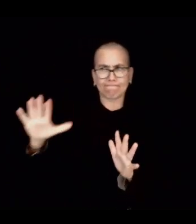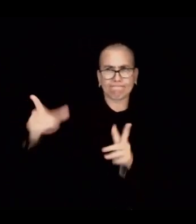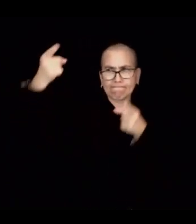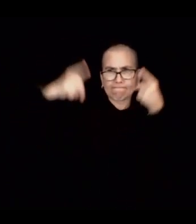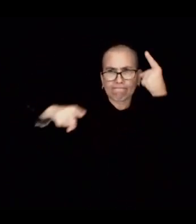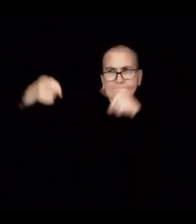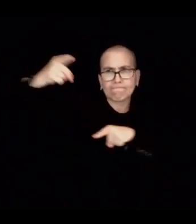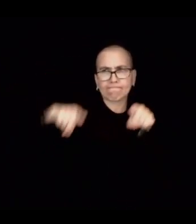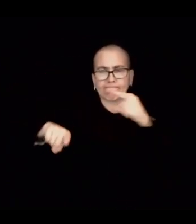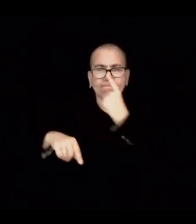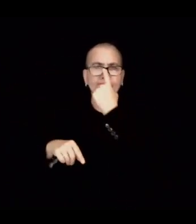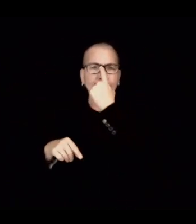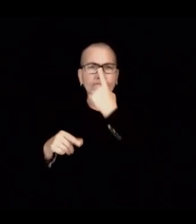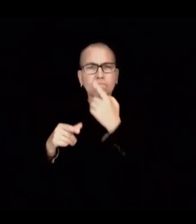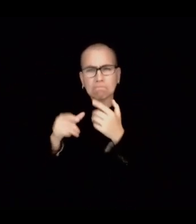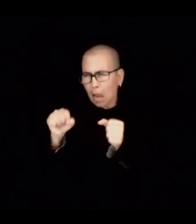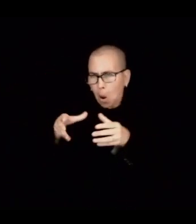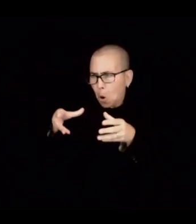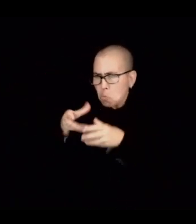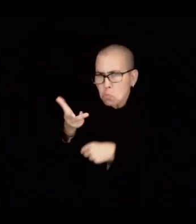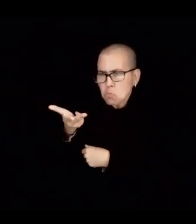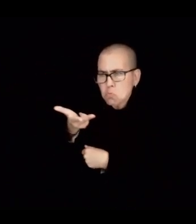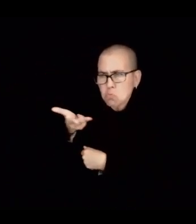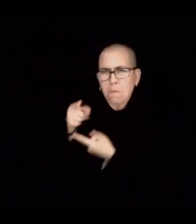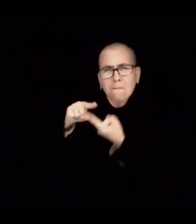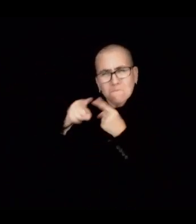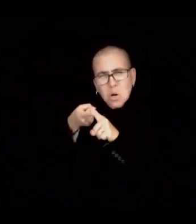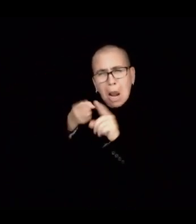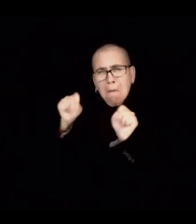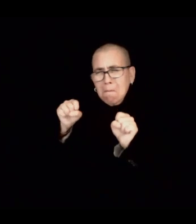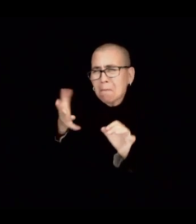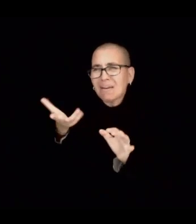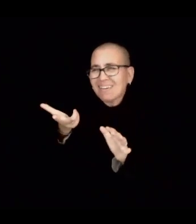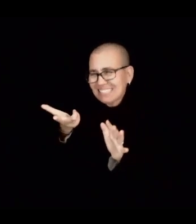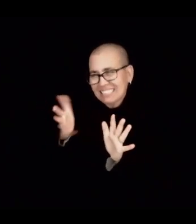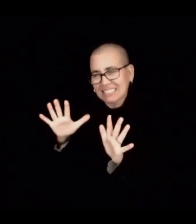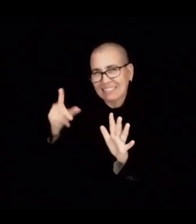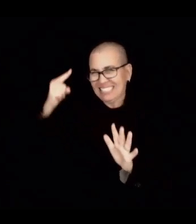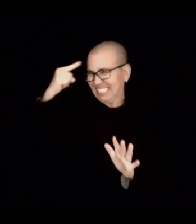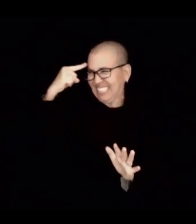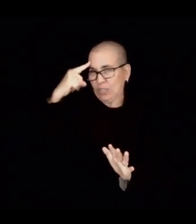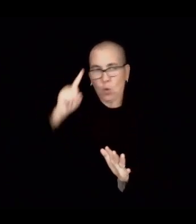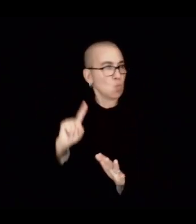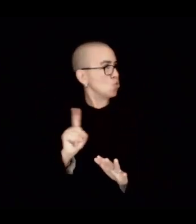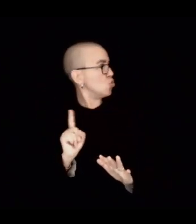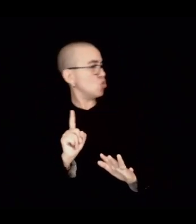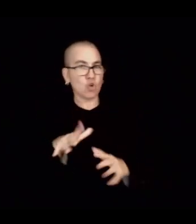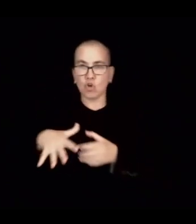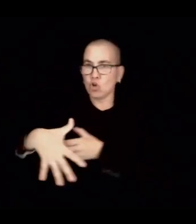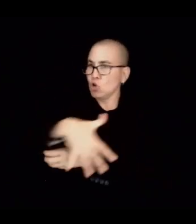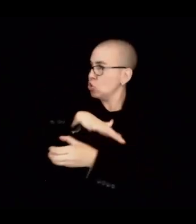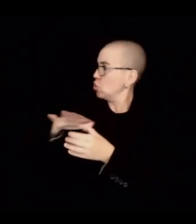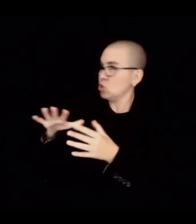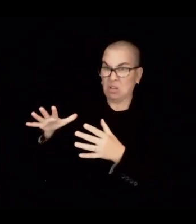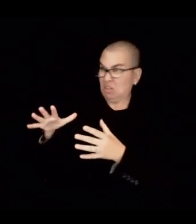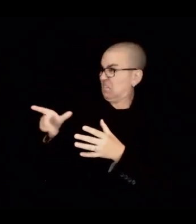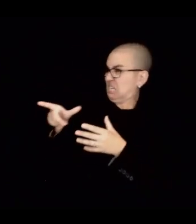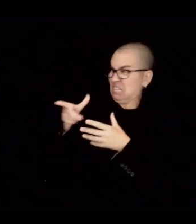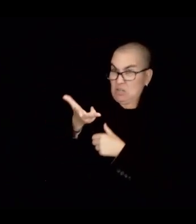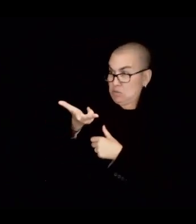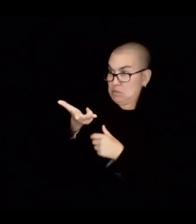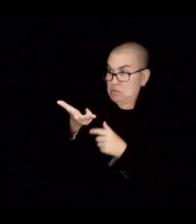do it in a setting in which you're able to fully socially distance and fully maintain